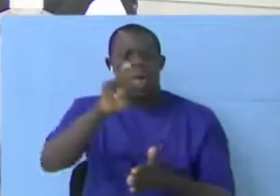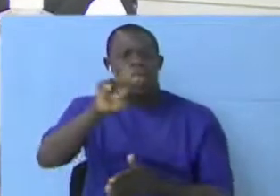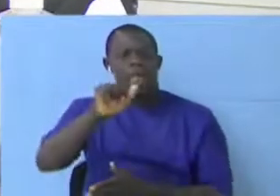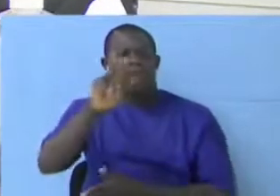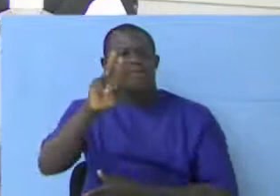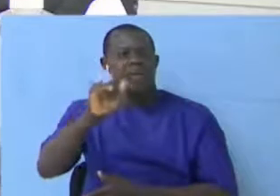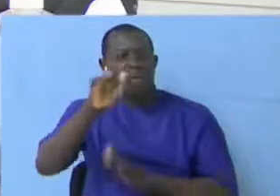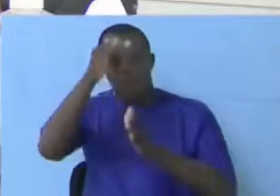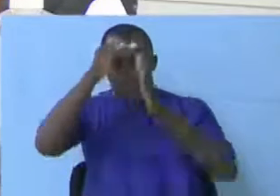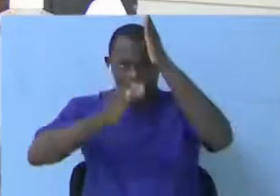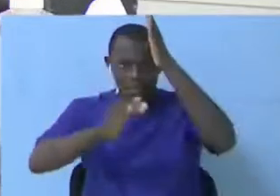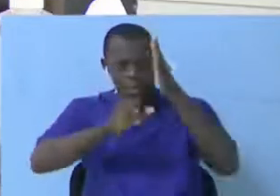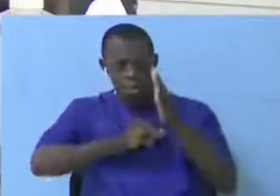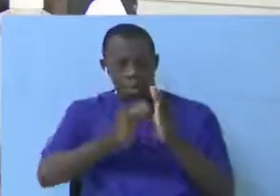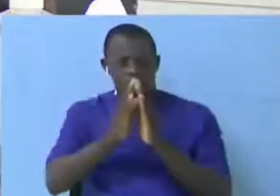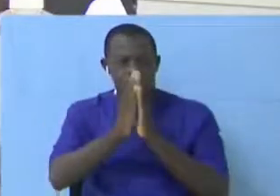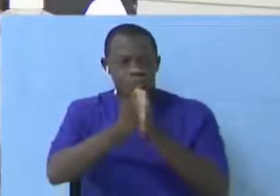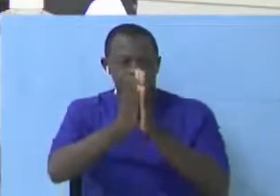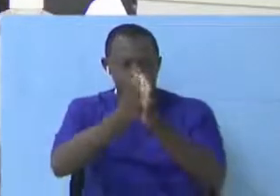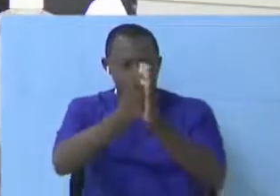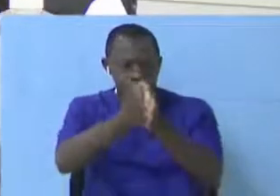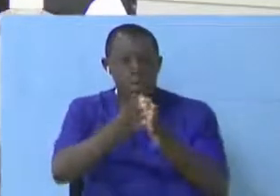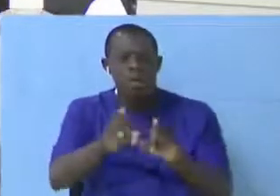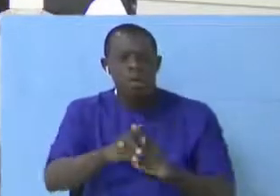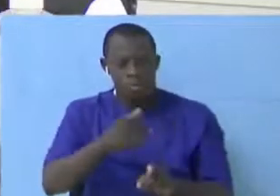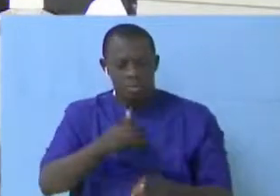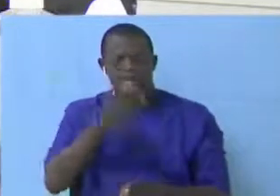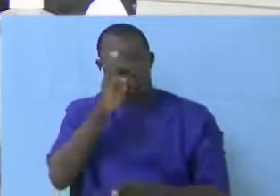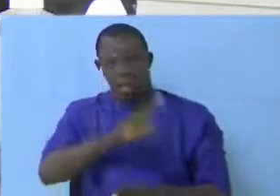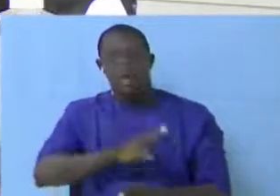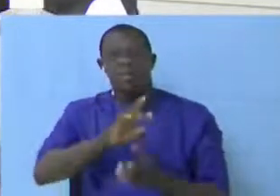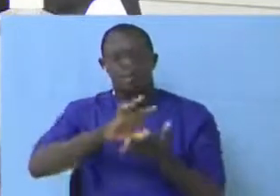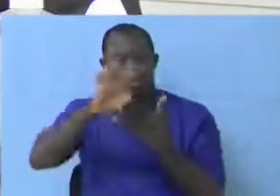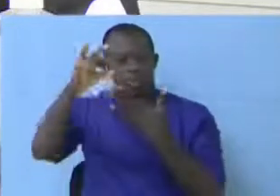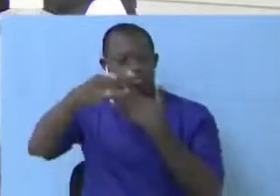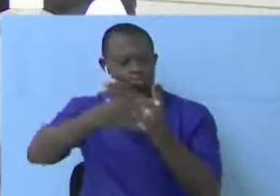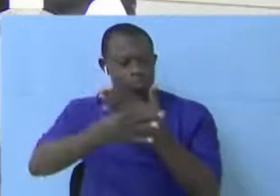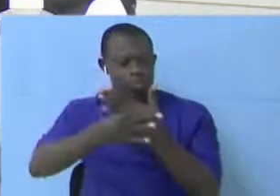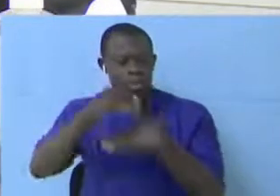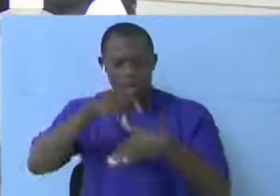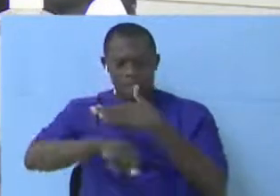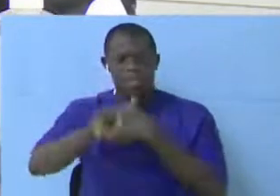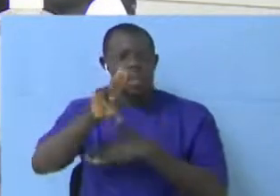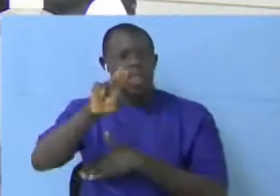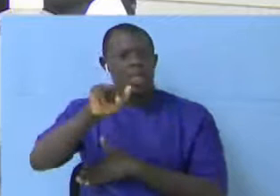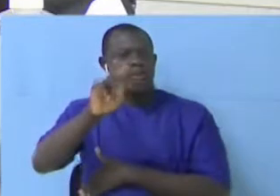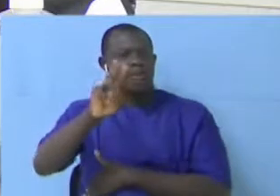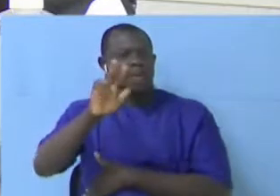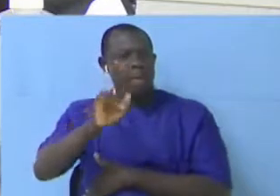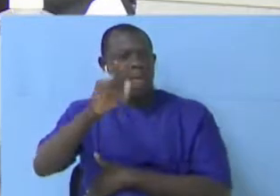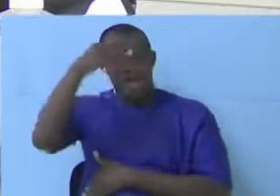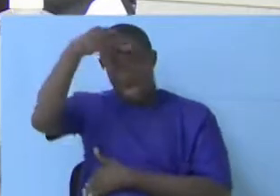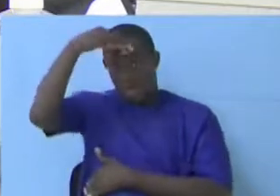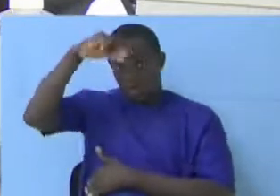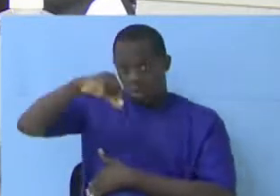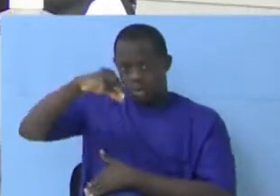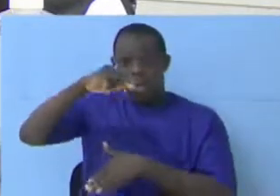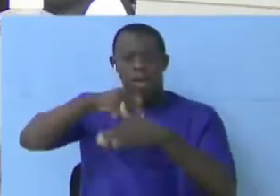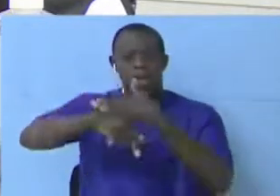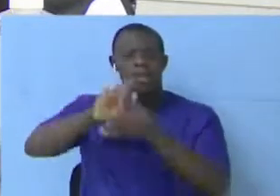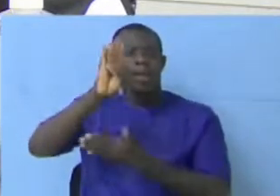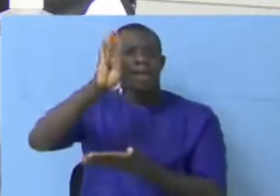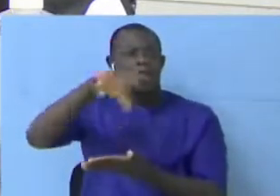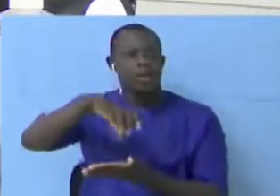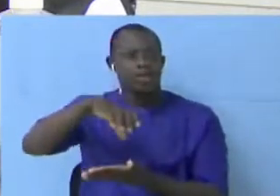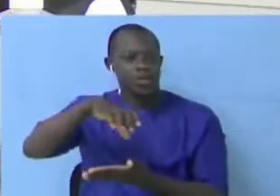na sojarol la kulumoto. Then I transported them to the Navy headquarters in Banjul. Sa nata ne ta nge samba ke natin